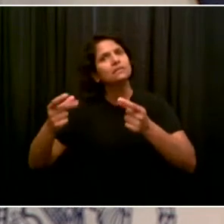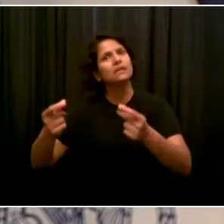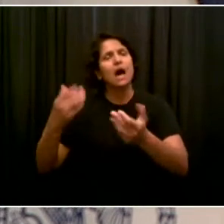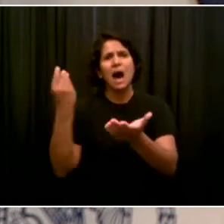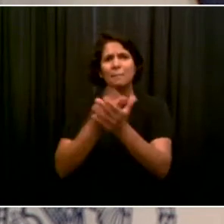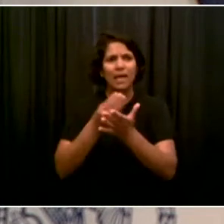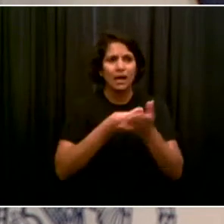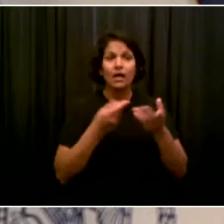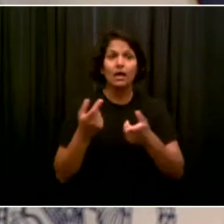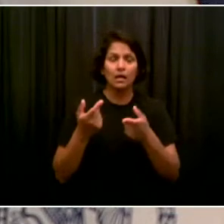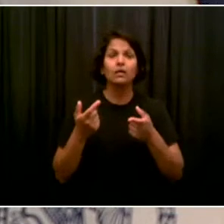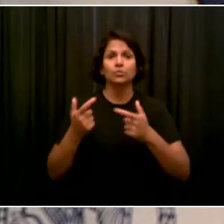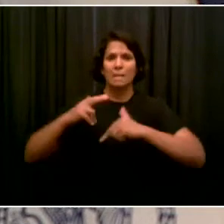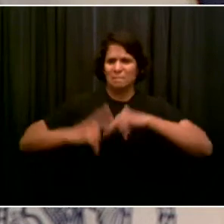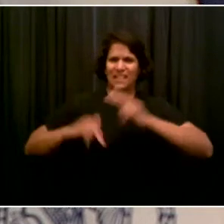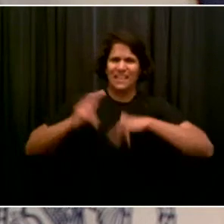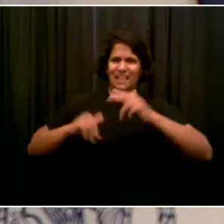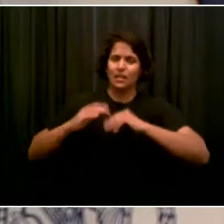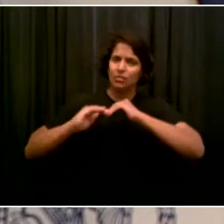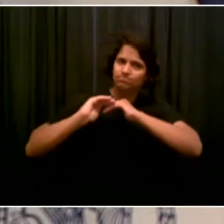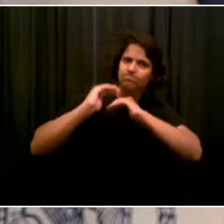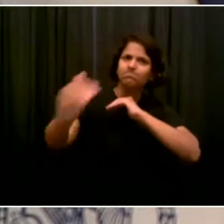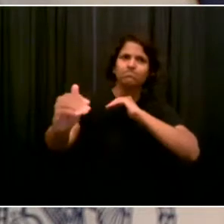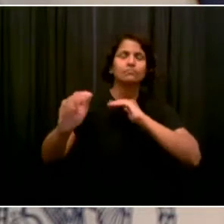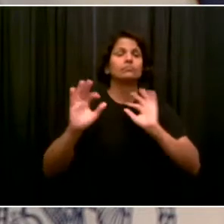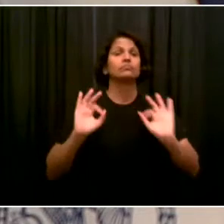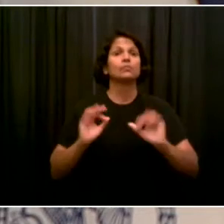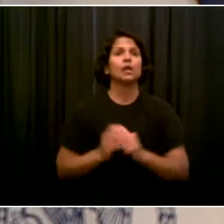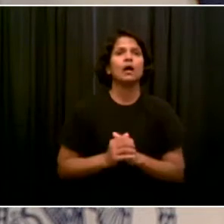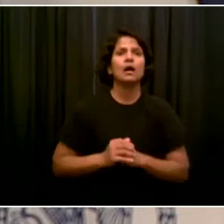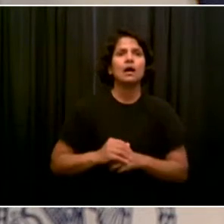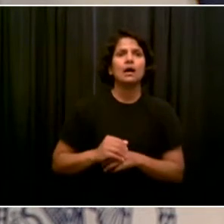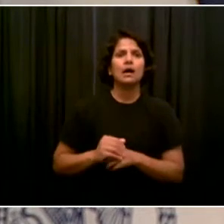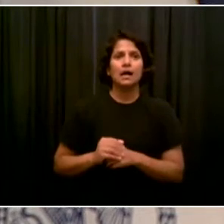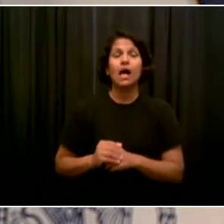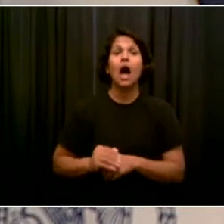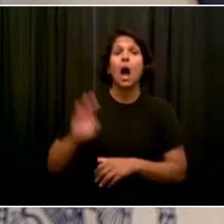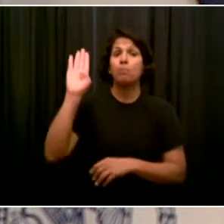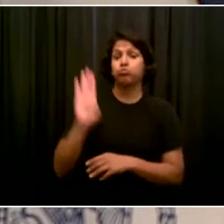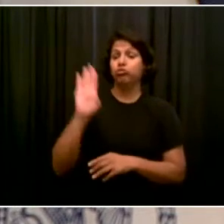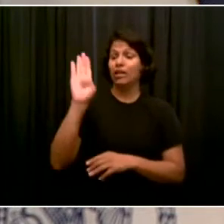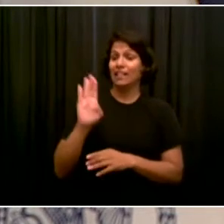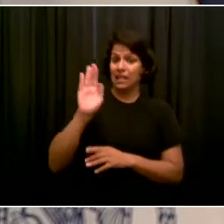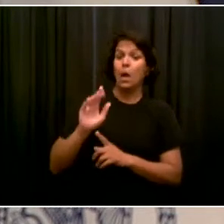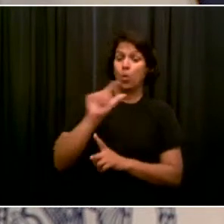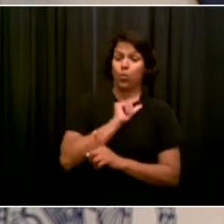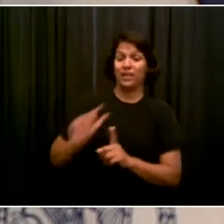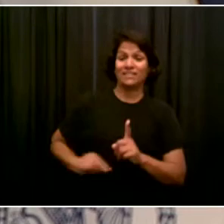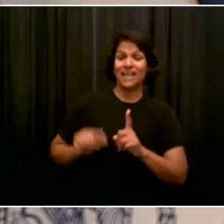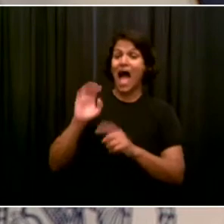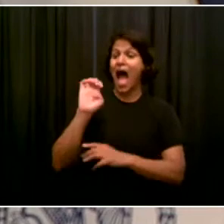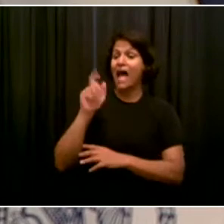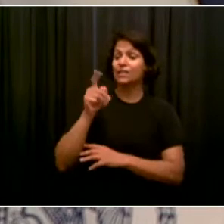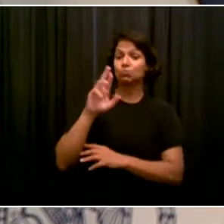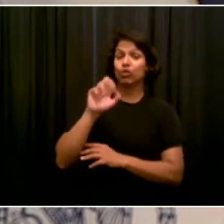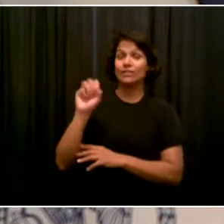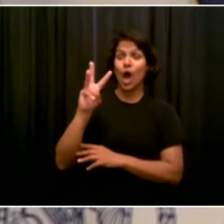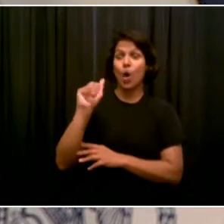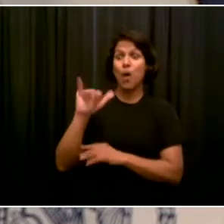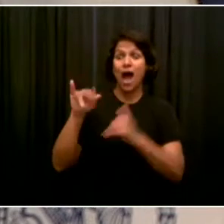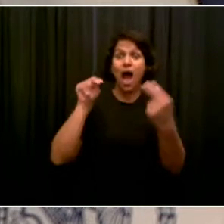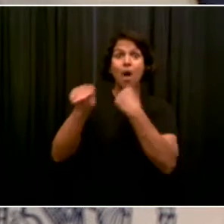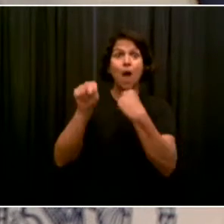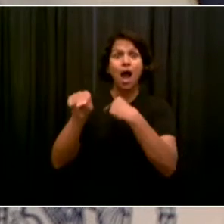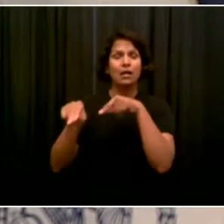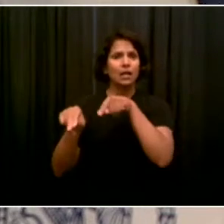BQE cantilever up to 2040 and beyond. So you're going to hear new things we're going to do, very different things we're going to do that are going to allow